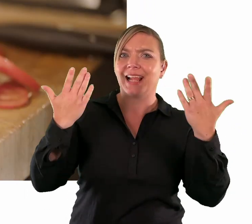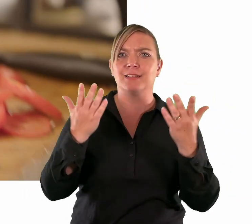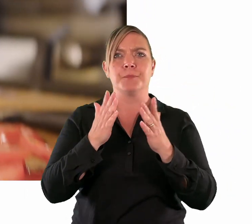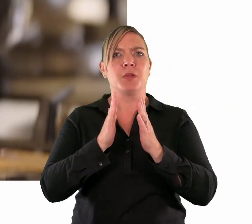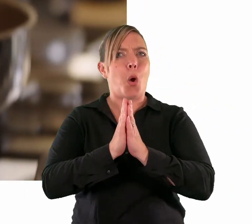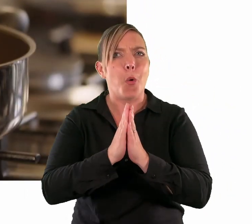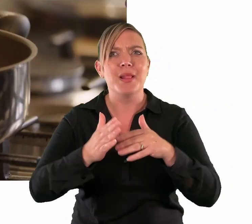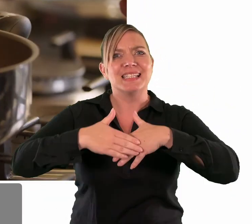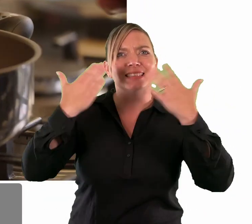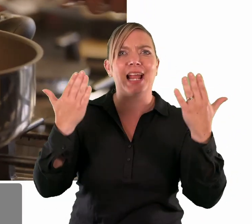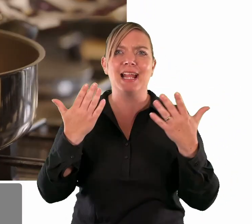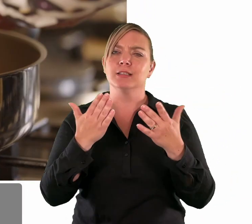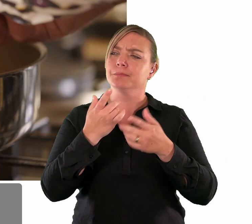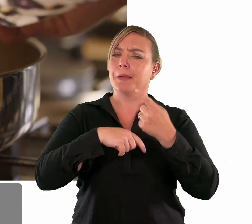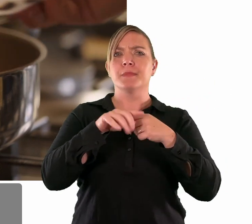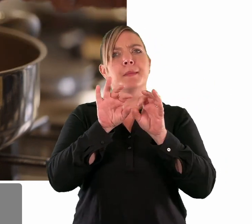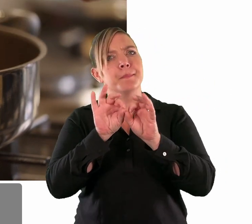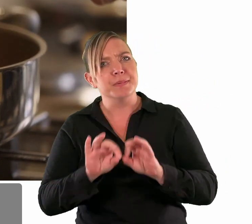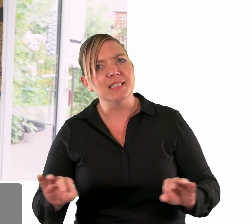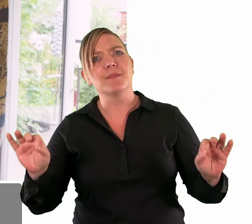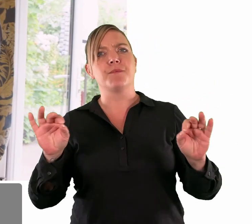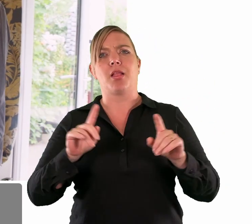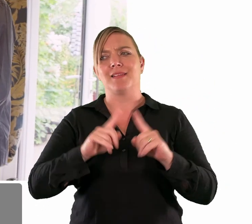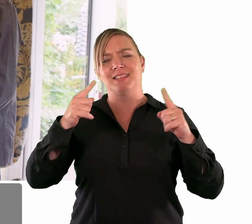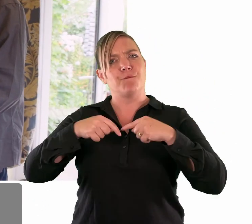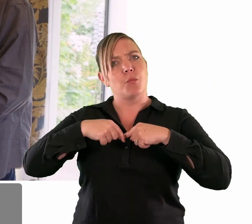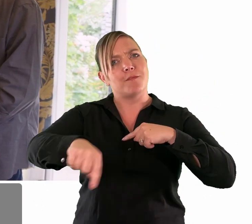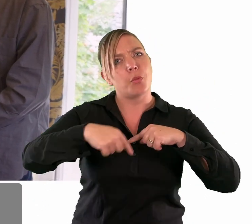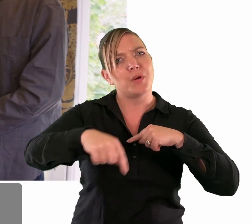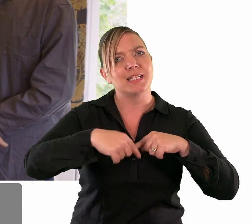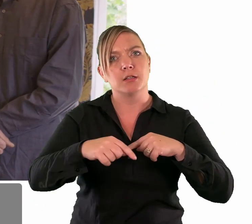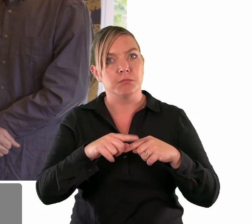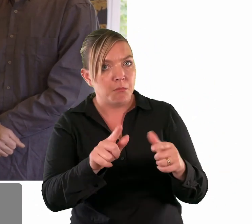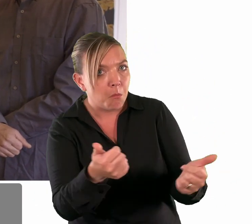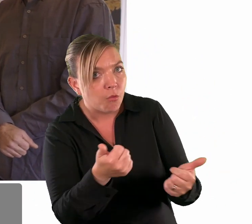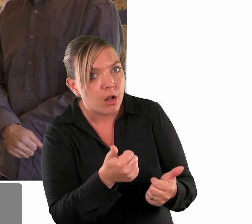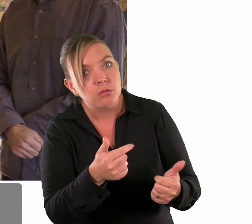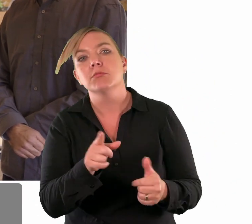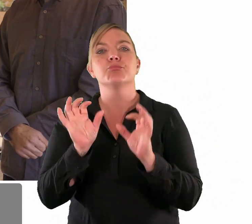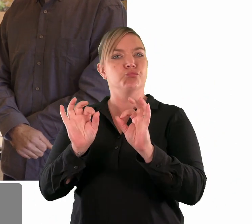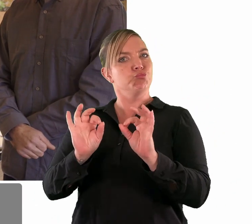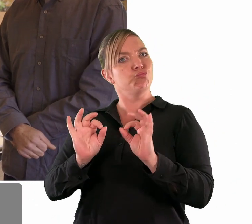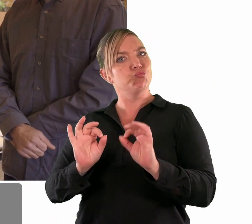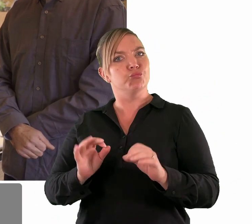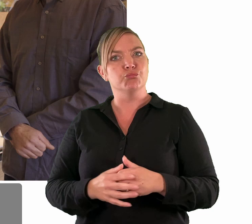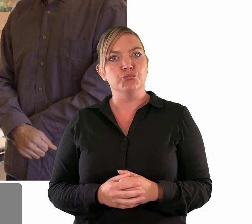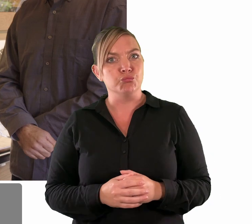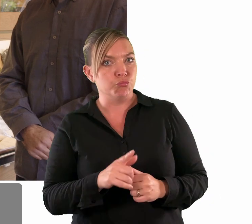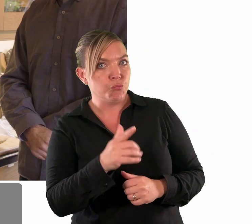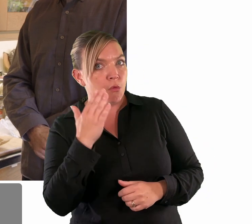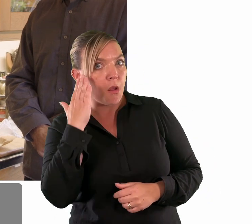day rather than the rest of the week. How's this? Is this right? It's perfect. Do you think Mum's approving? Yeah, I hope